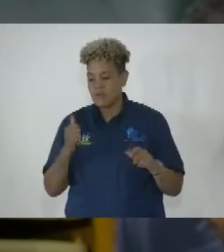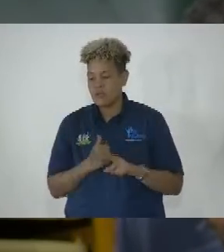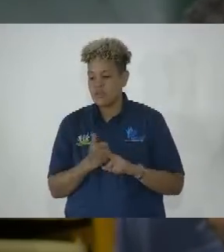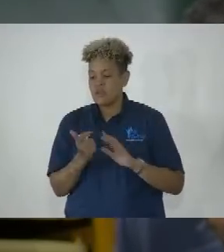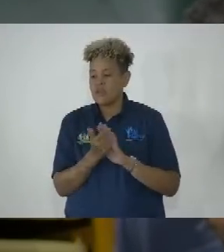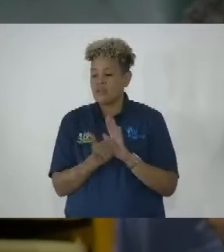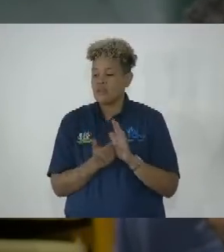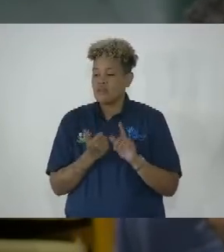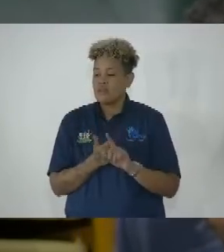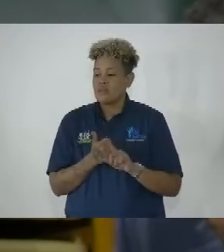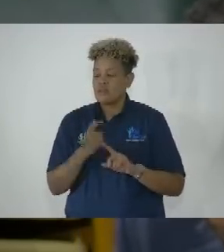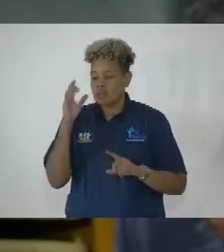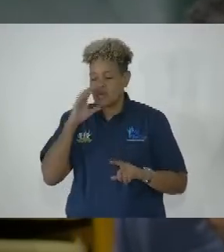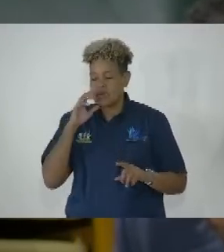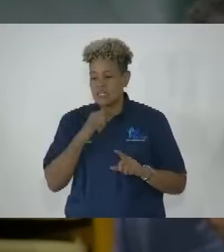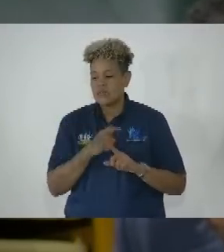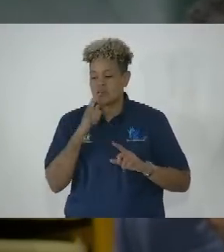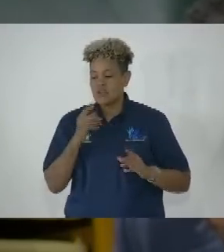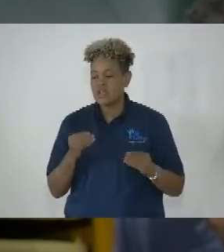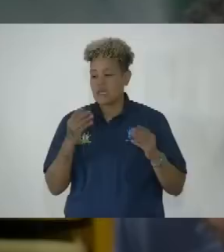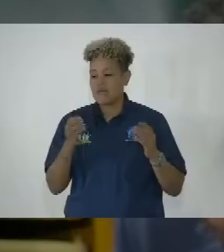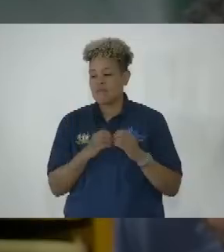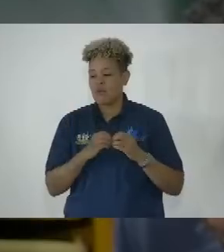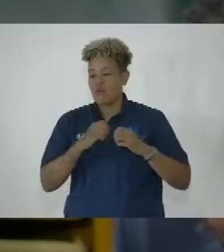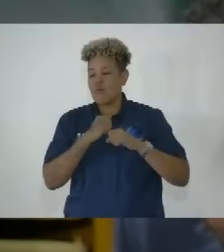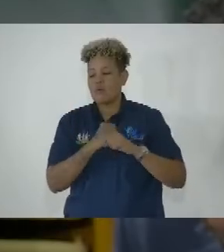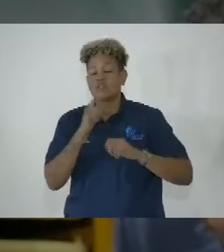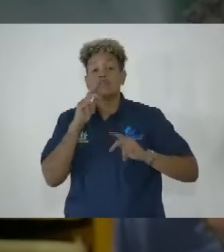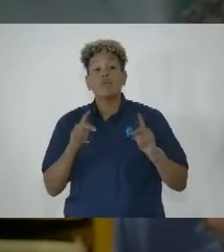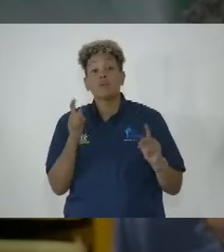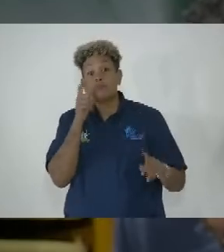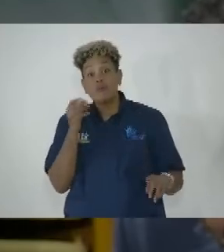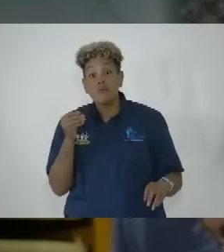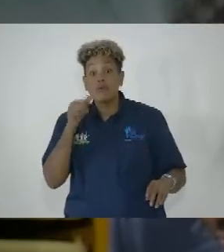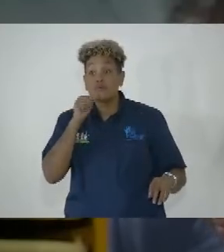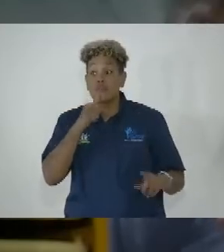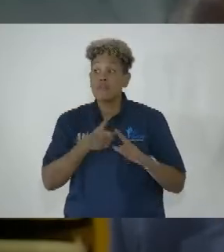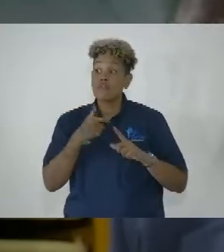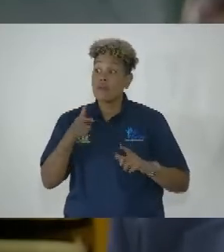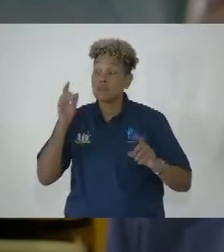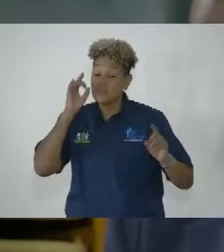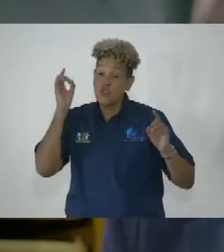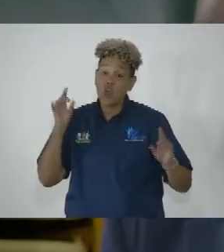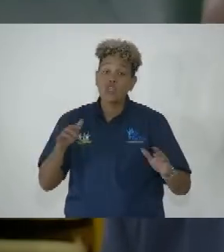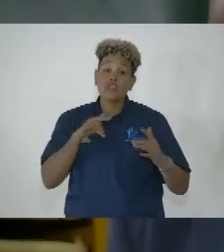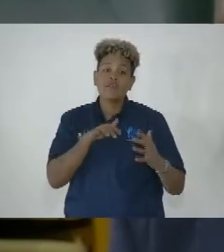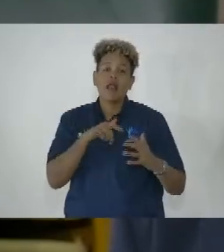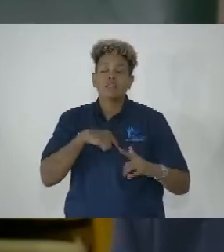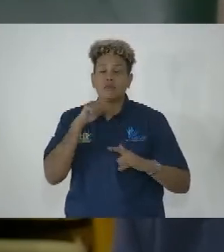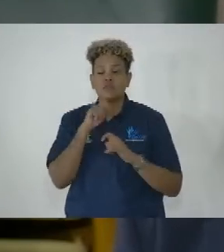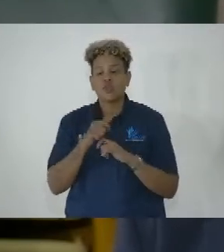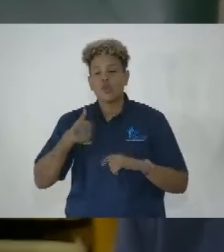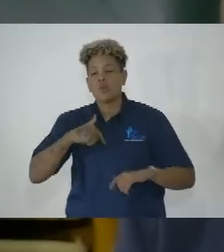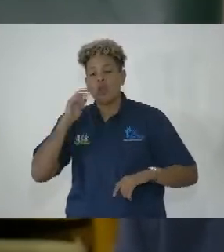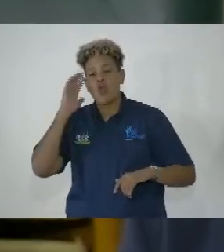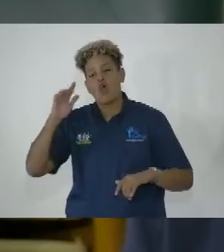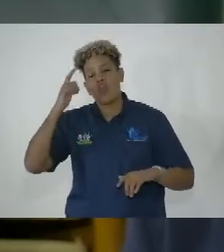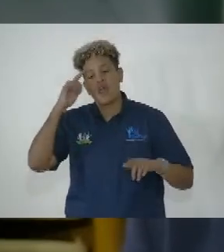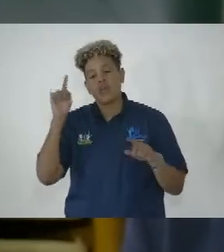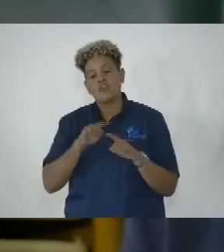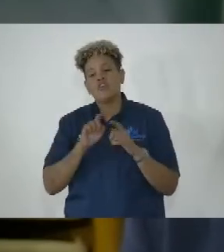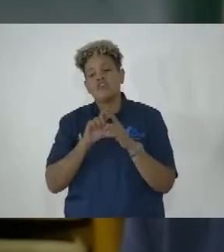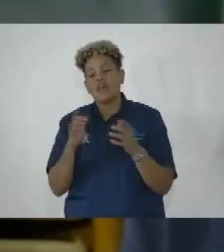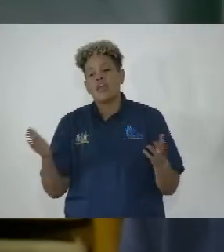bill seeks to afford greater protection for victims suffering from this scourge. I am sure that we are all agreed in